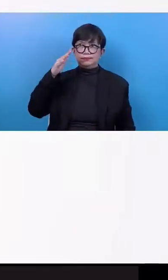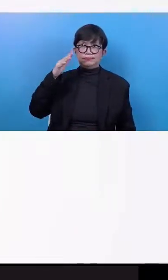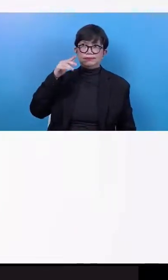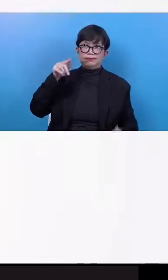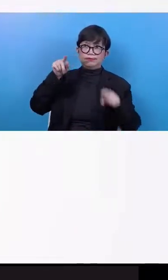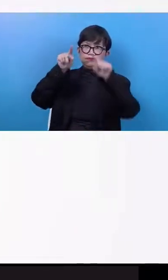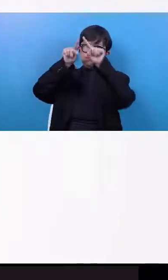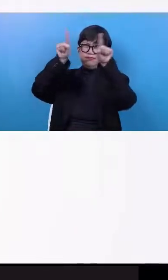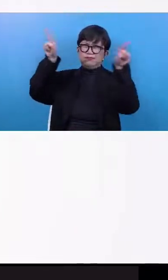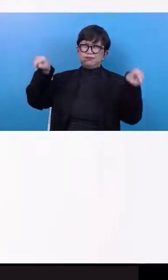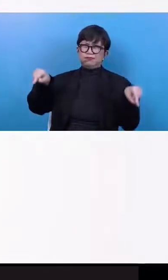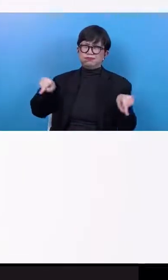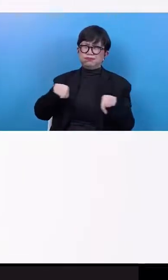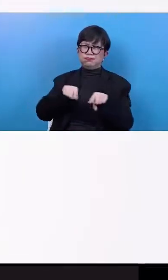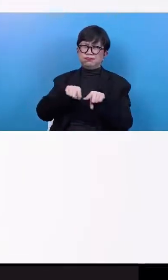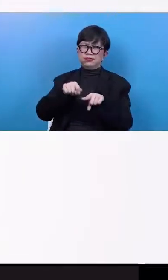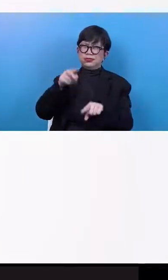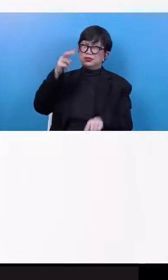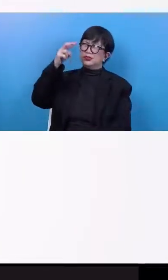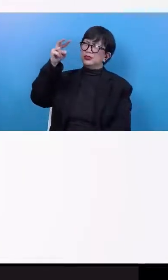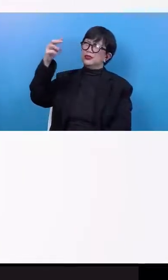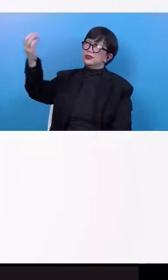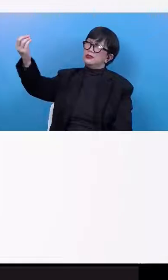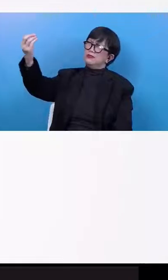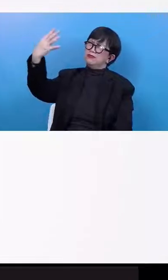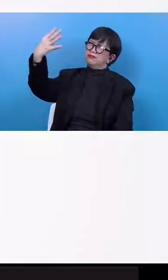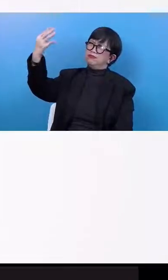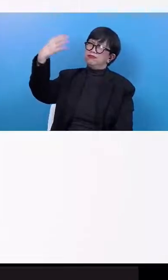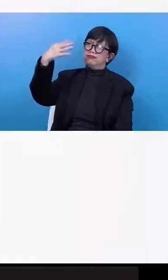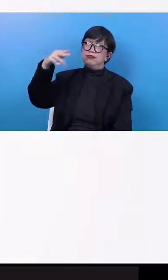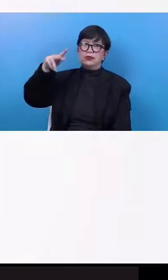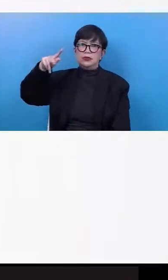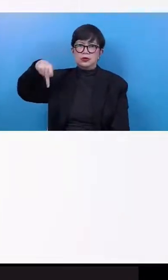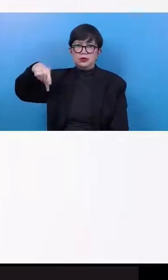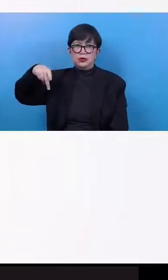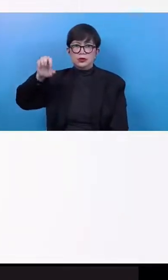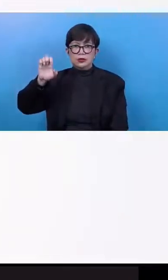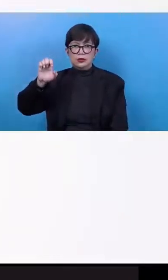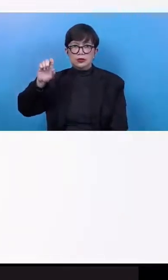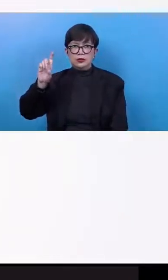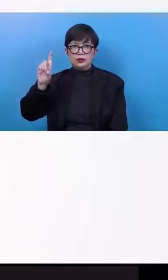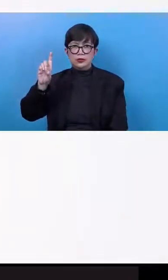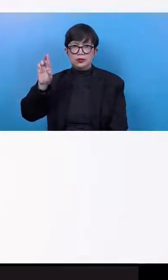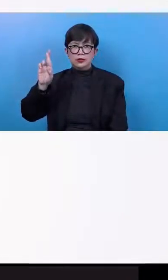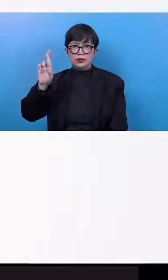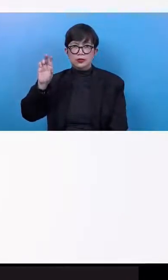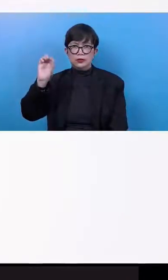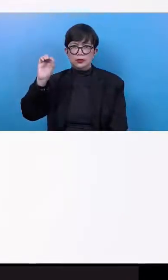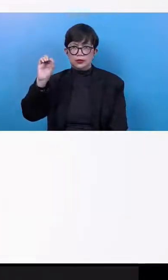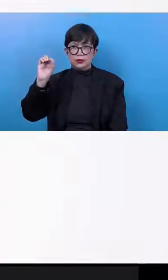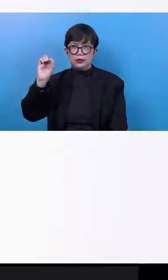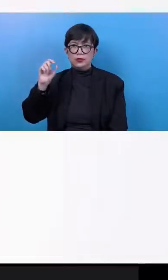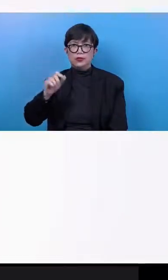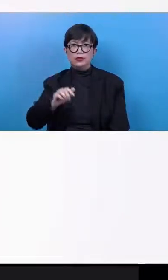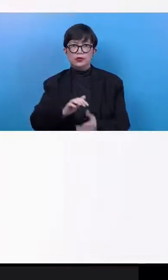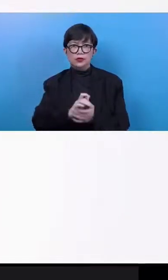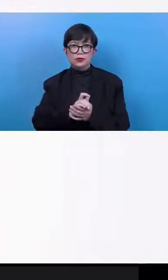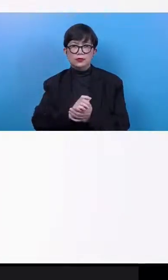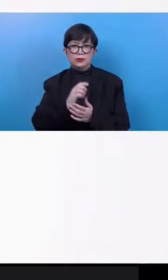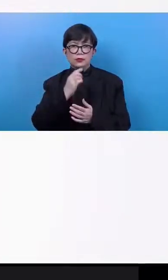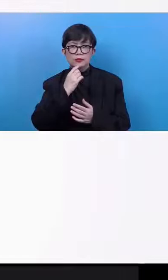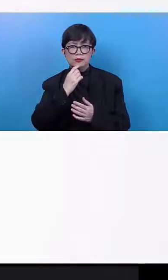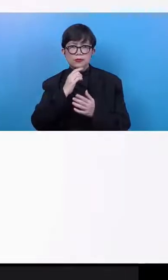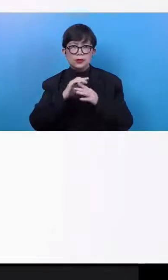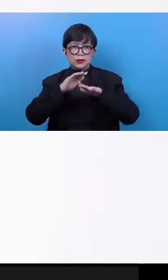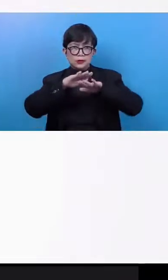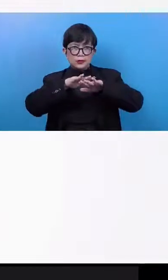the reason Pedro brought us into the frame of human security is because as he kind